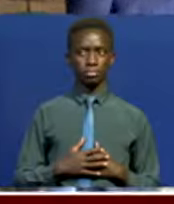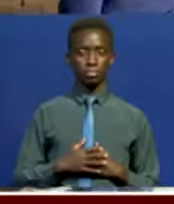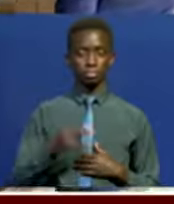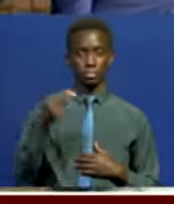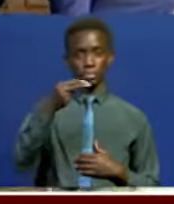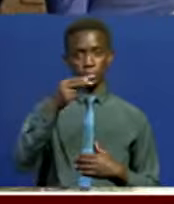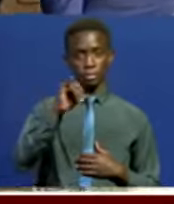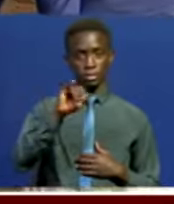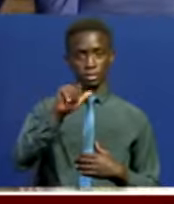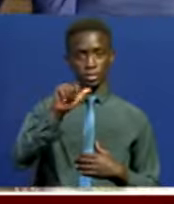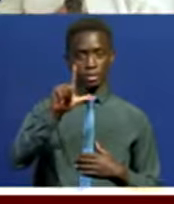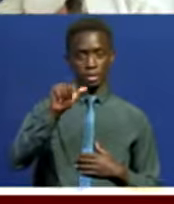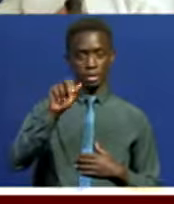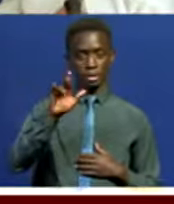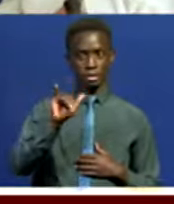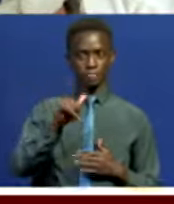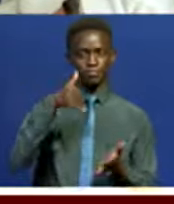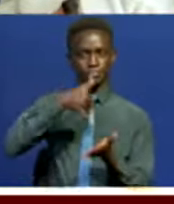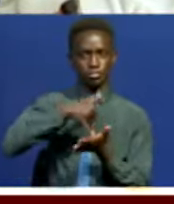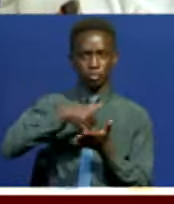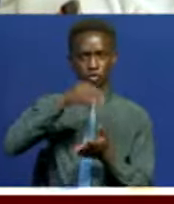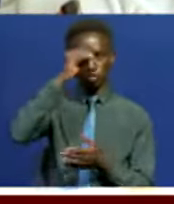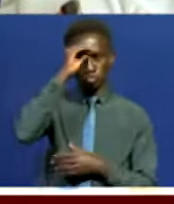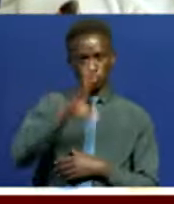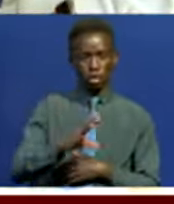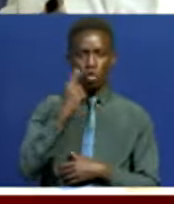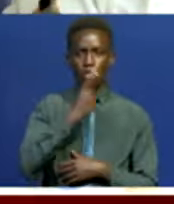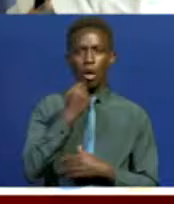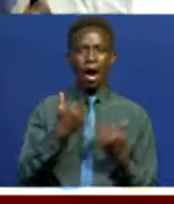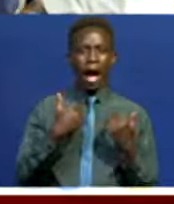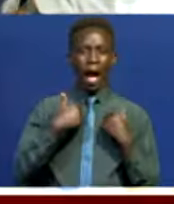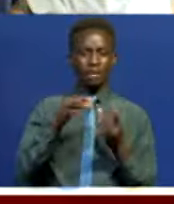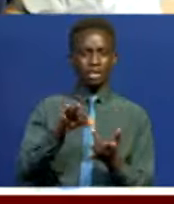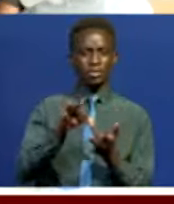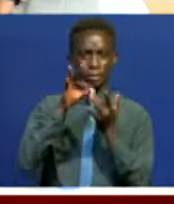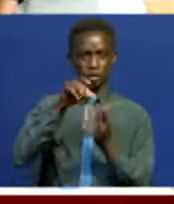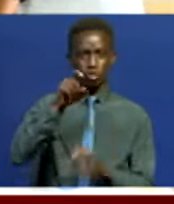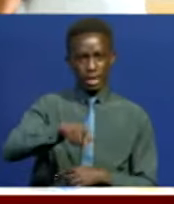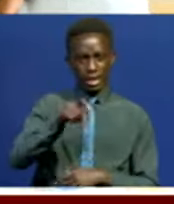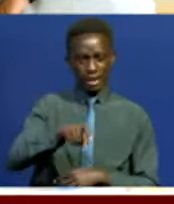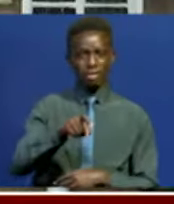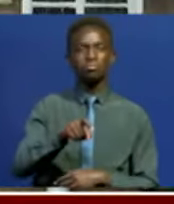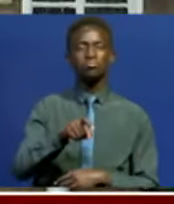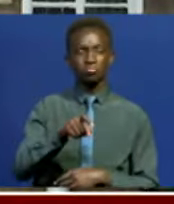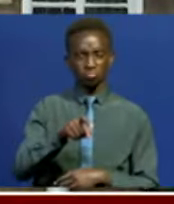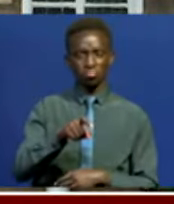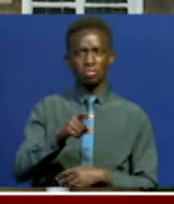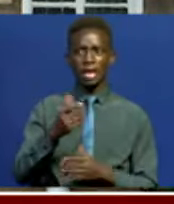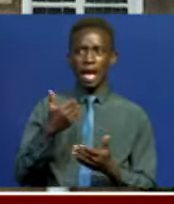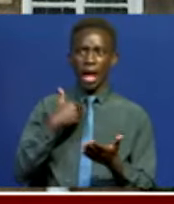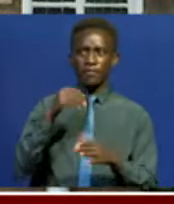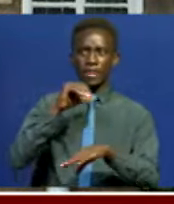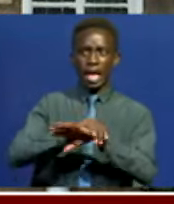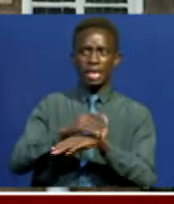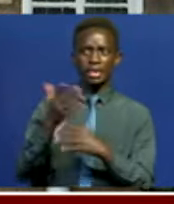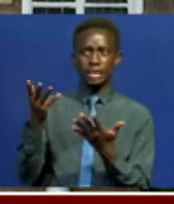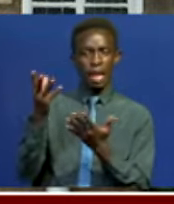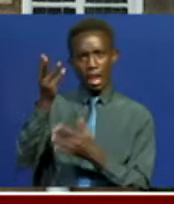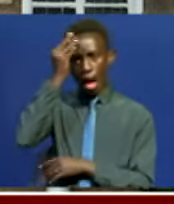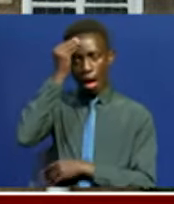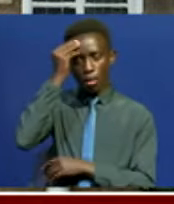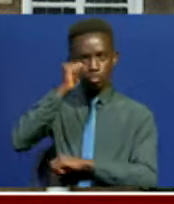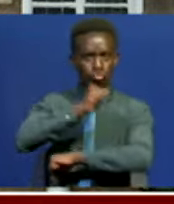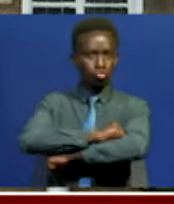miongoni mwa mamia wanafunzi wenye mahitaji maalum wanaoendelea kupokea mafunzo katika taasisi hii ya mafunzo ya kiufundi ya wenye